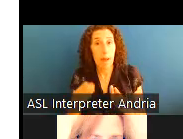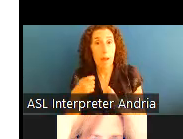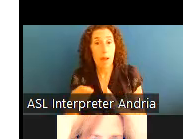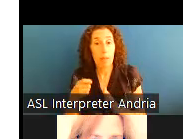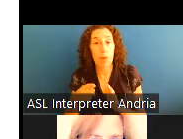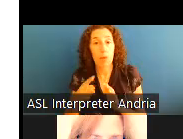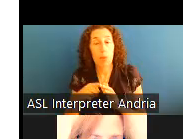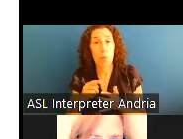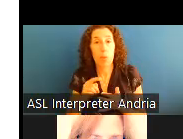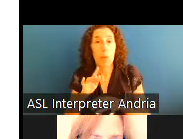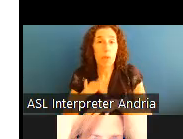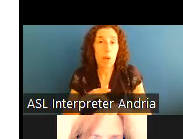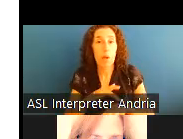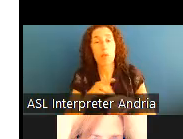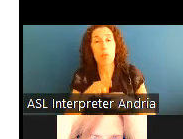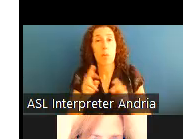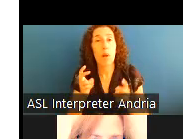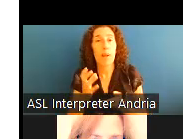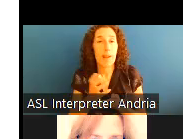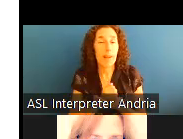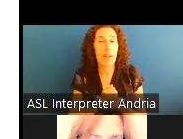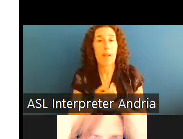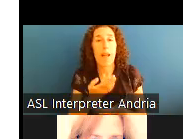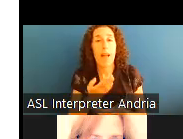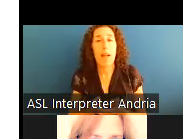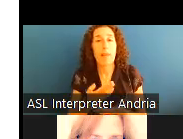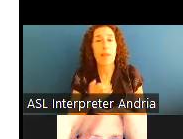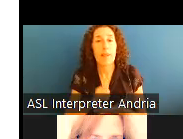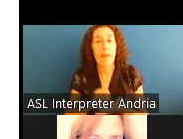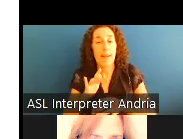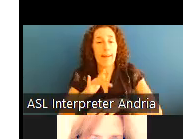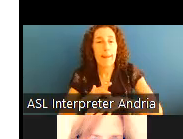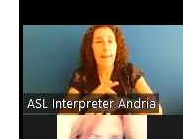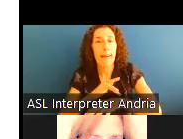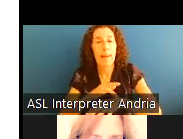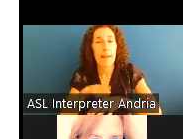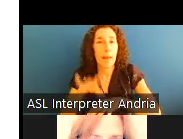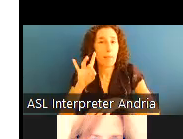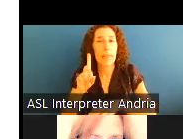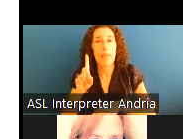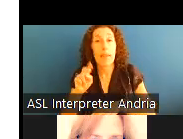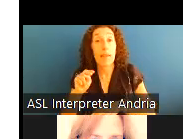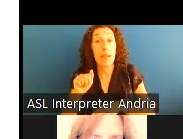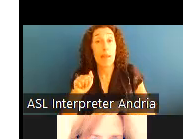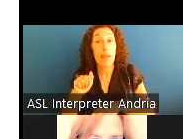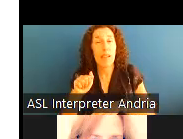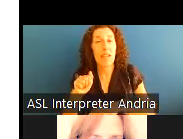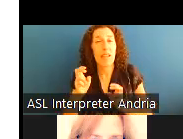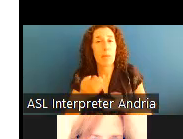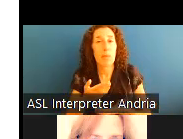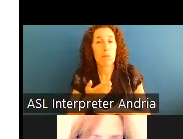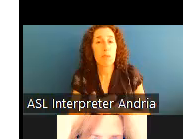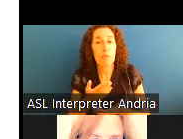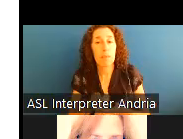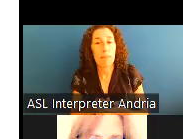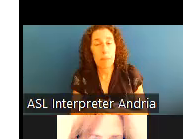to the FNE. This is why providing details may be especially important, as it can guide evidence collection and increase